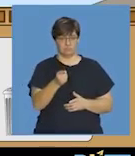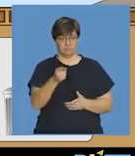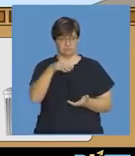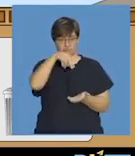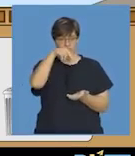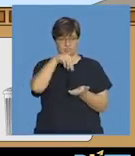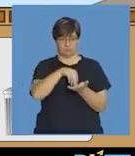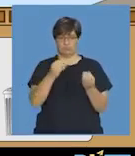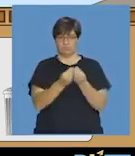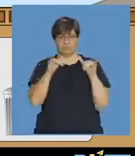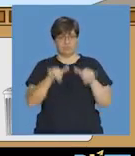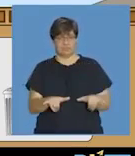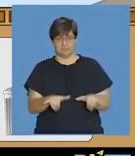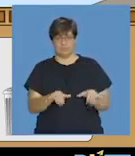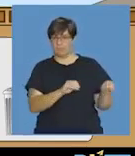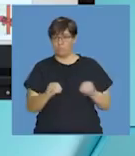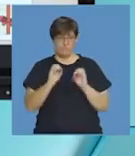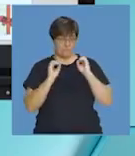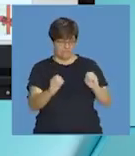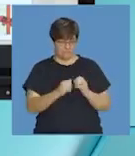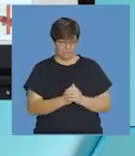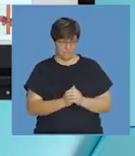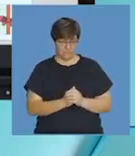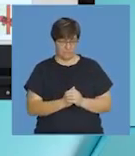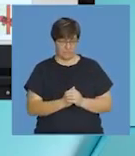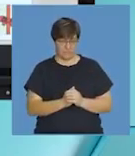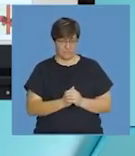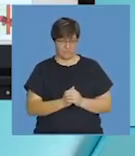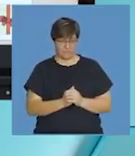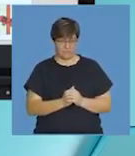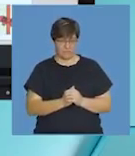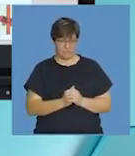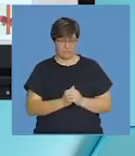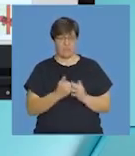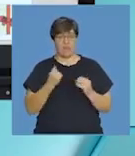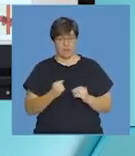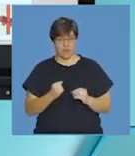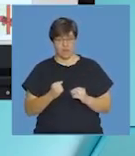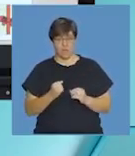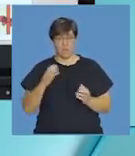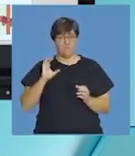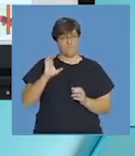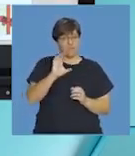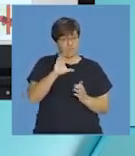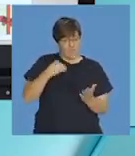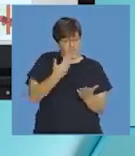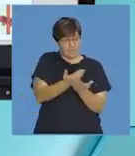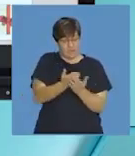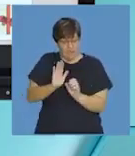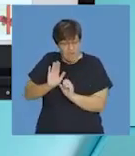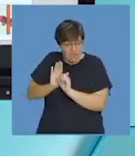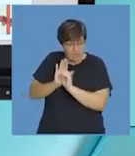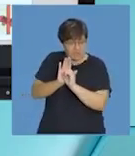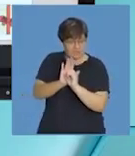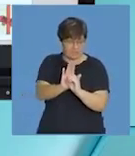beginning, object wasn't moving. Then we had to apply the force, okay,